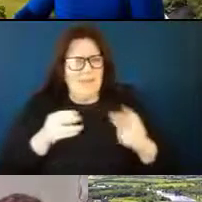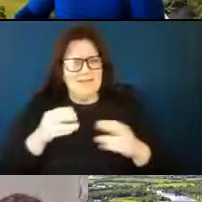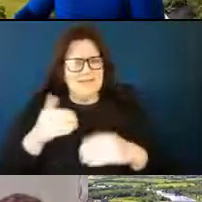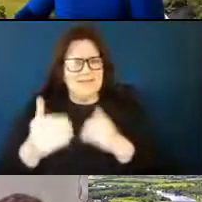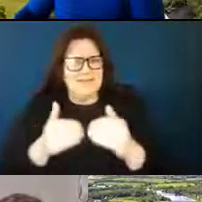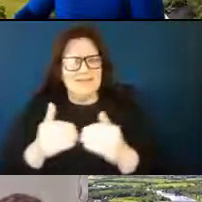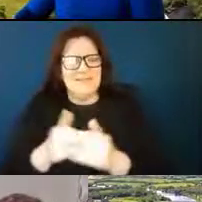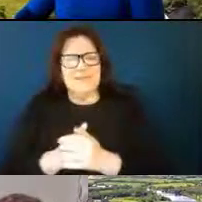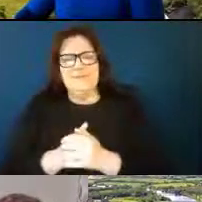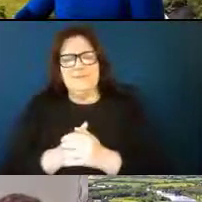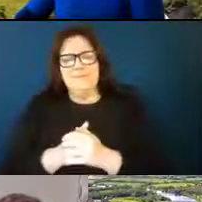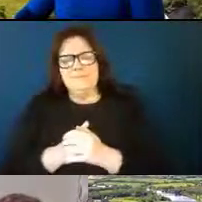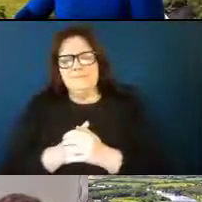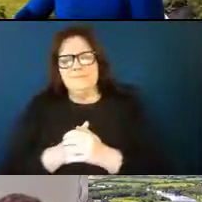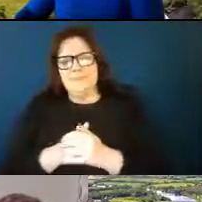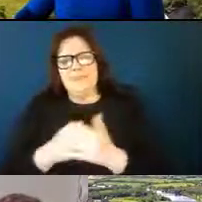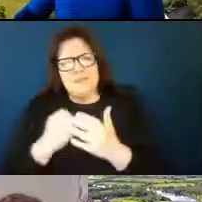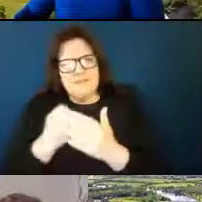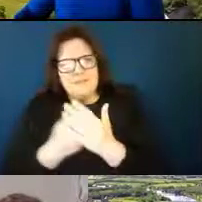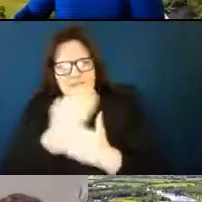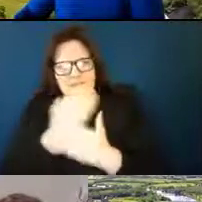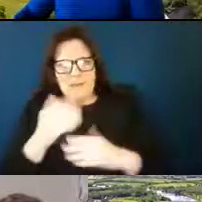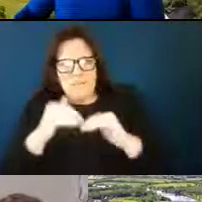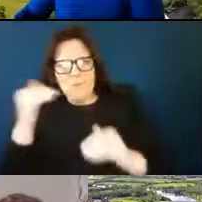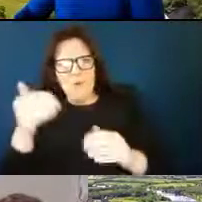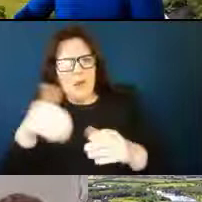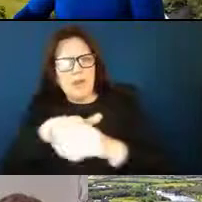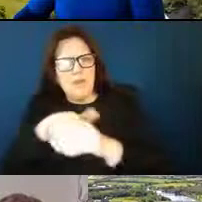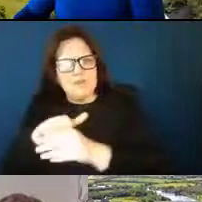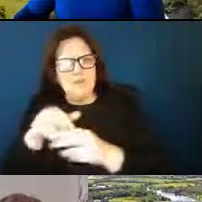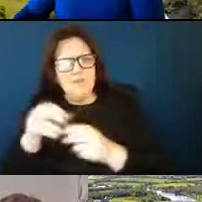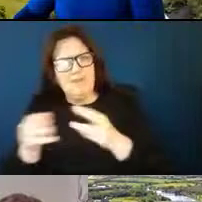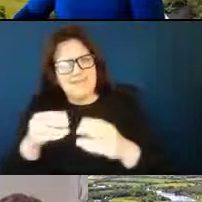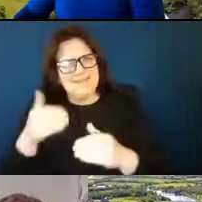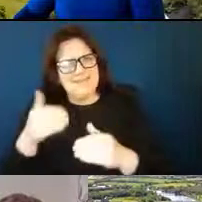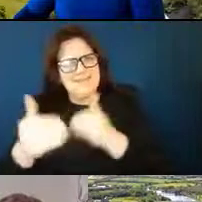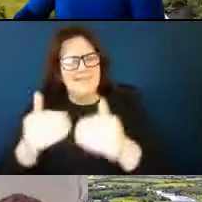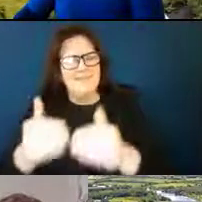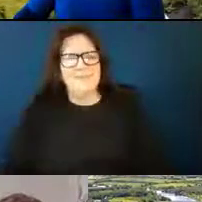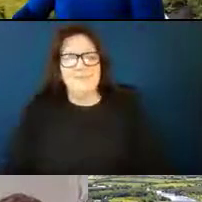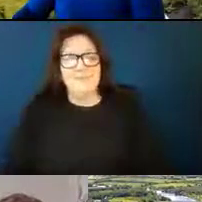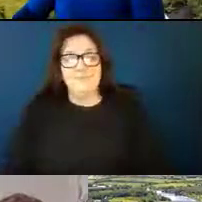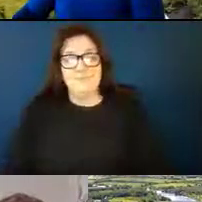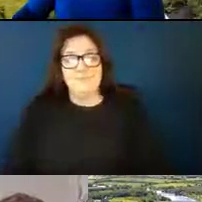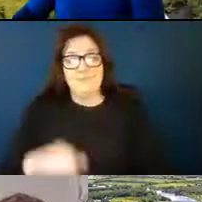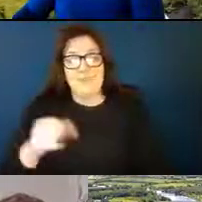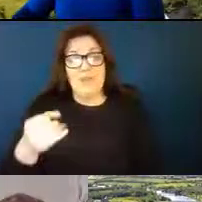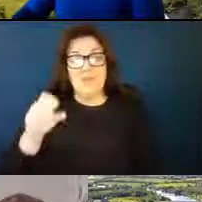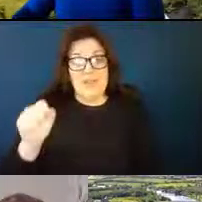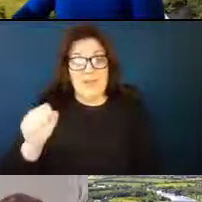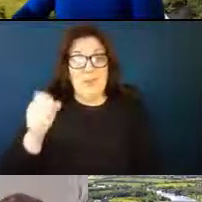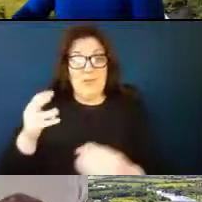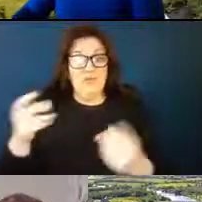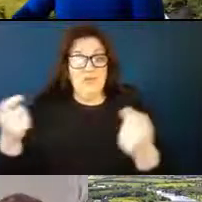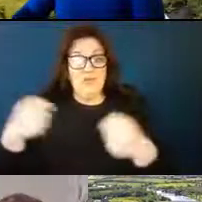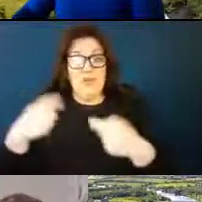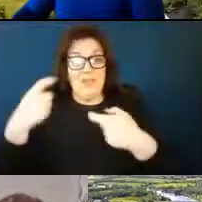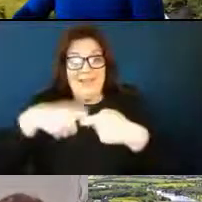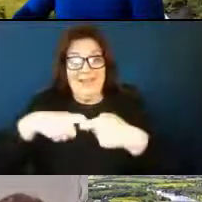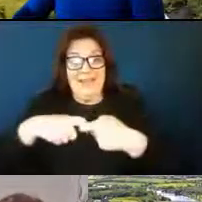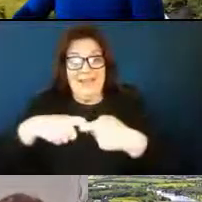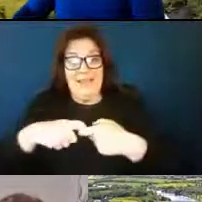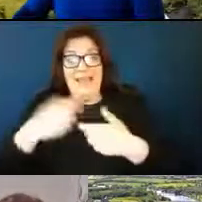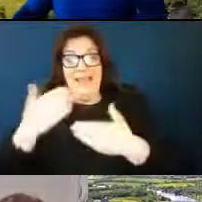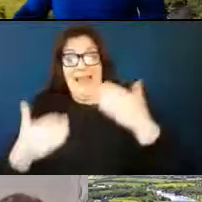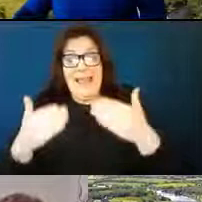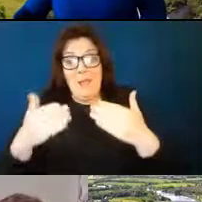and eventually developing, more inclusive practices. Jess is going to share with you there the link to join our community